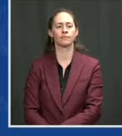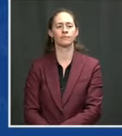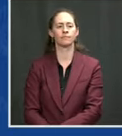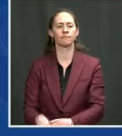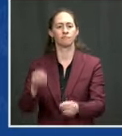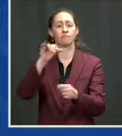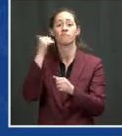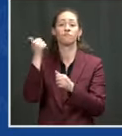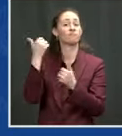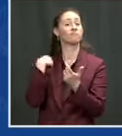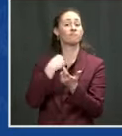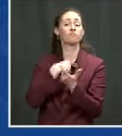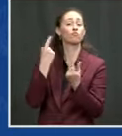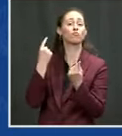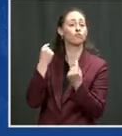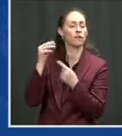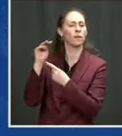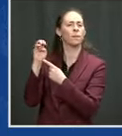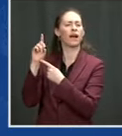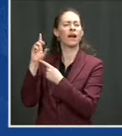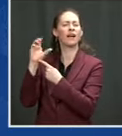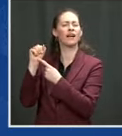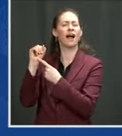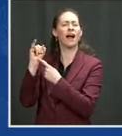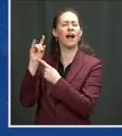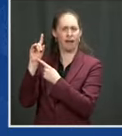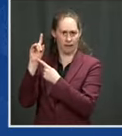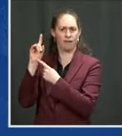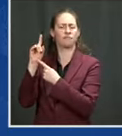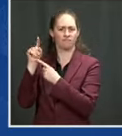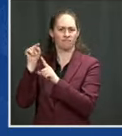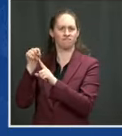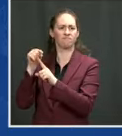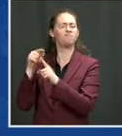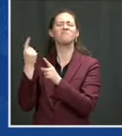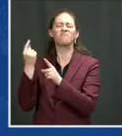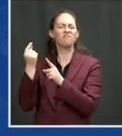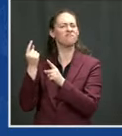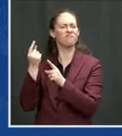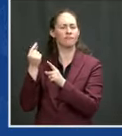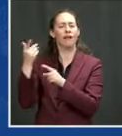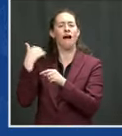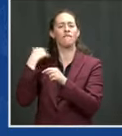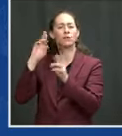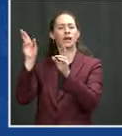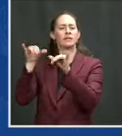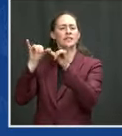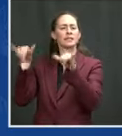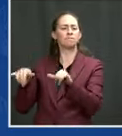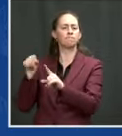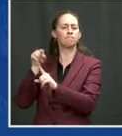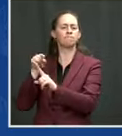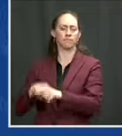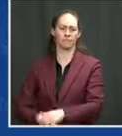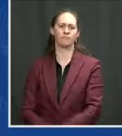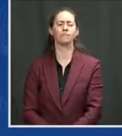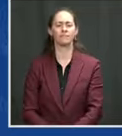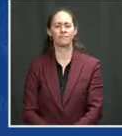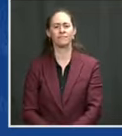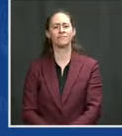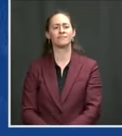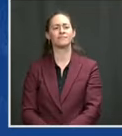points reward system for people to engage in improving their health outcomes. So we maximize we give you more